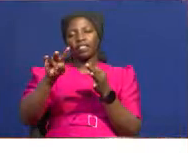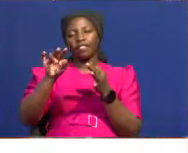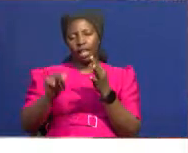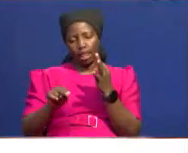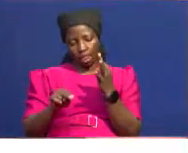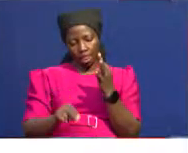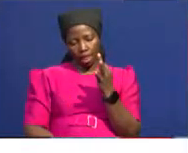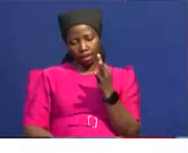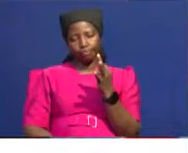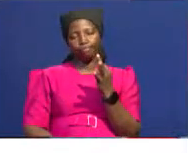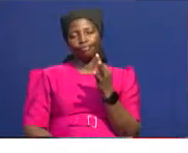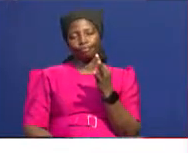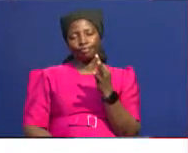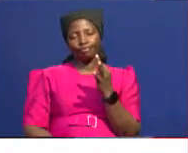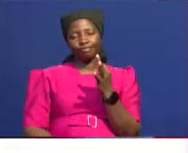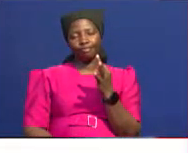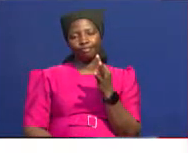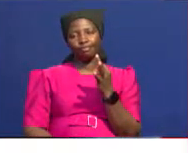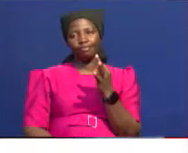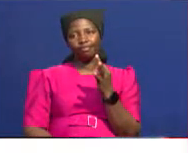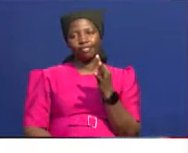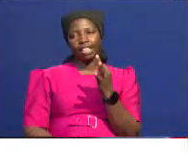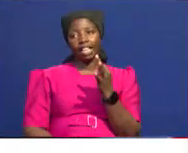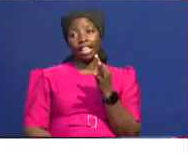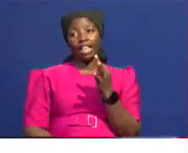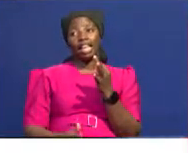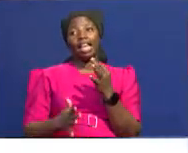third respectively.